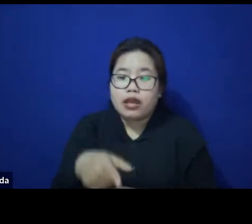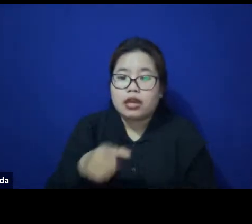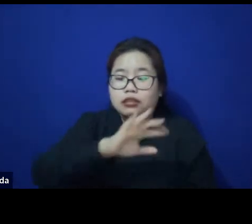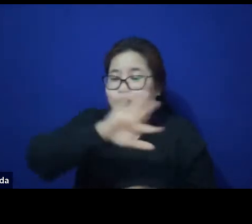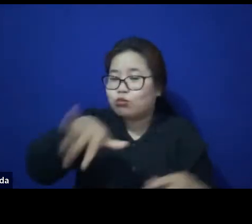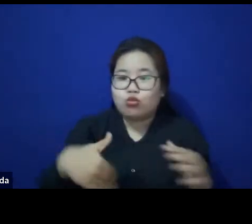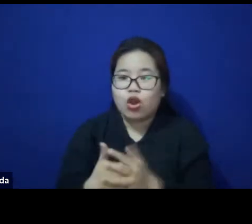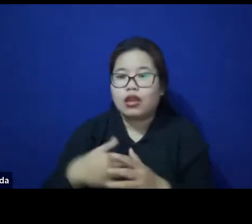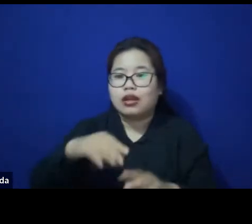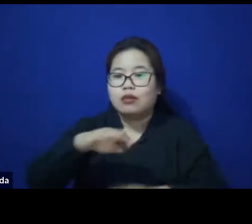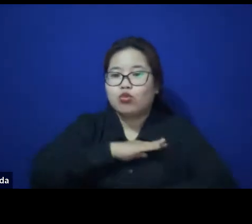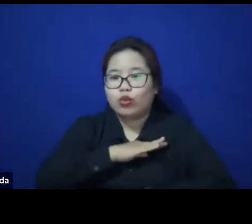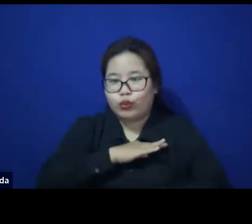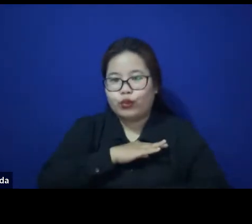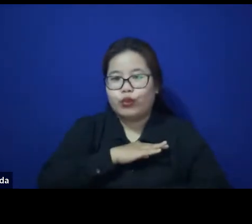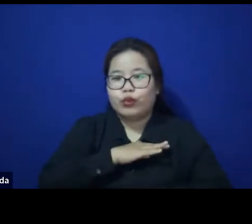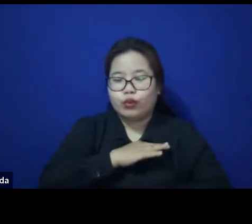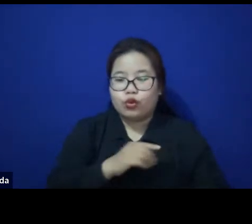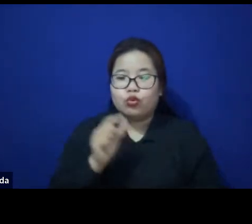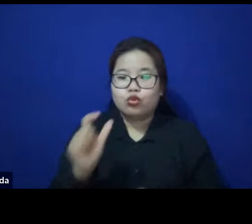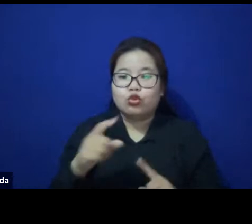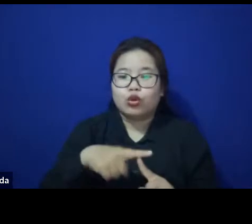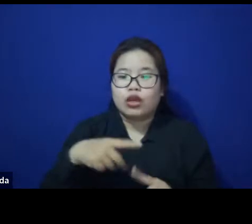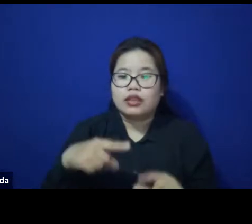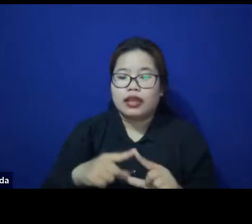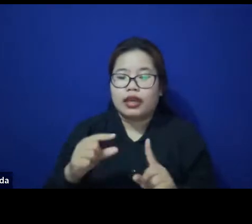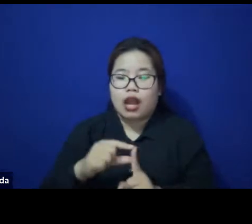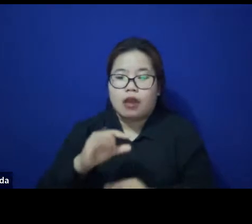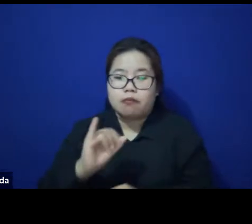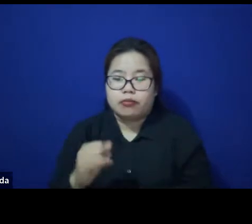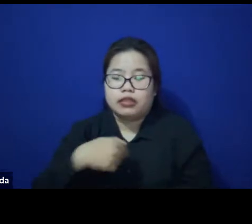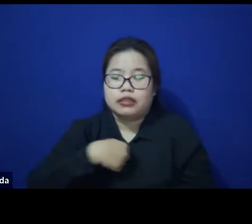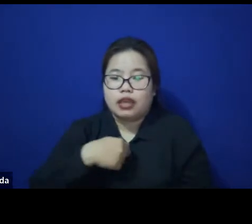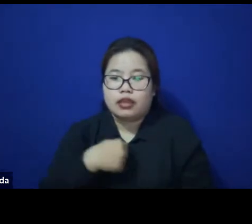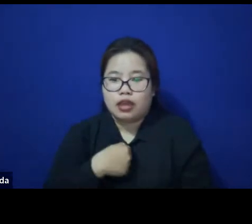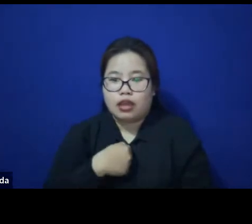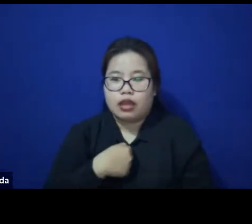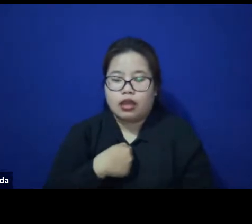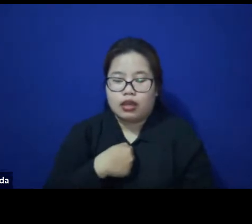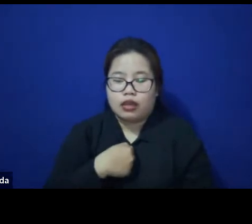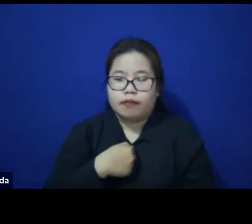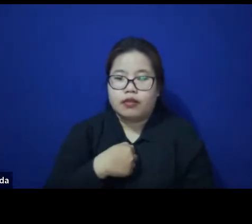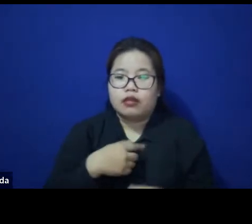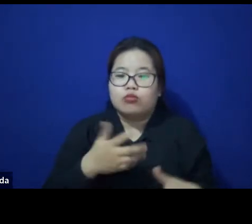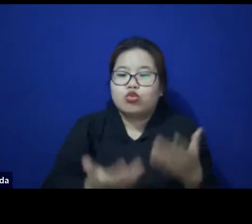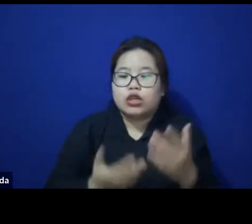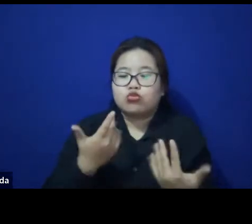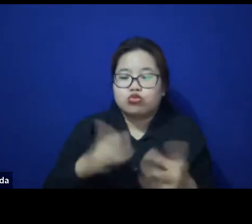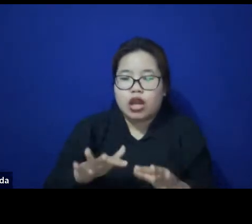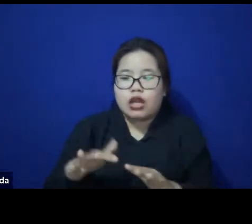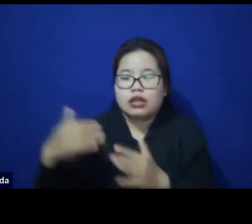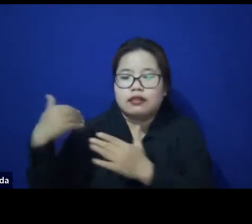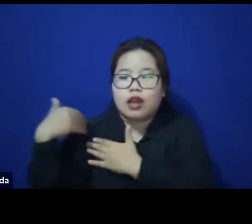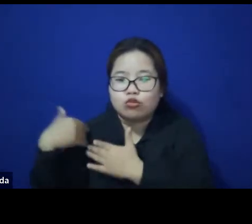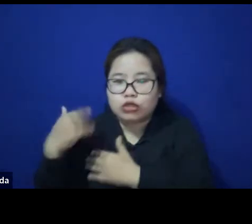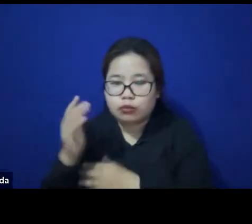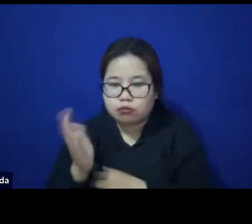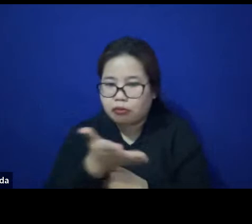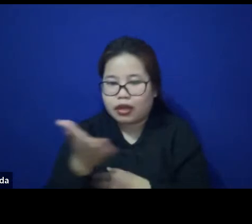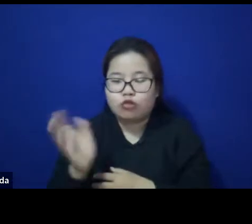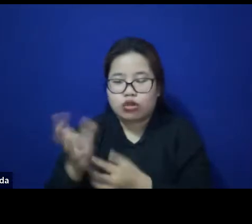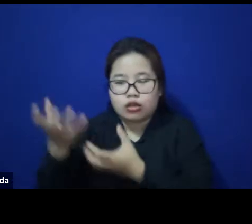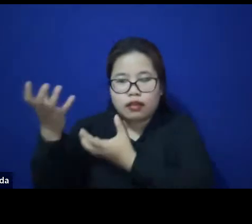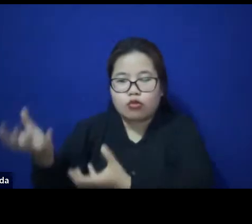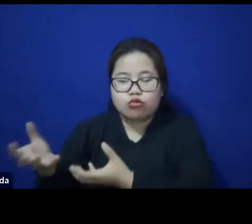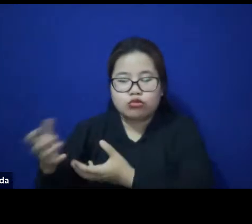my physiotherapy is covered by that, and alterations to my house. So at the moment, my home is being renovated so that I